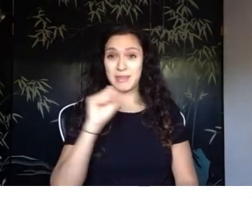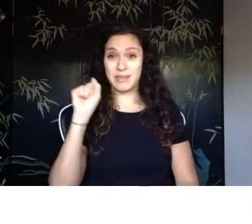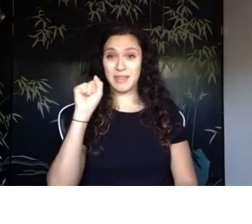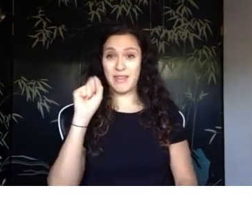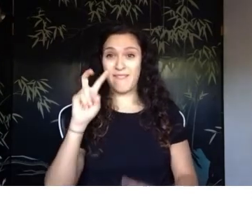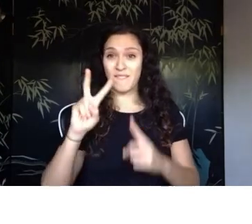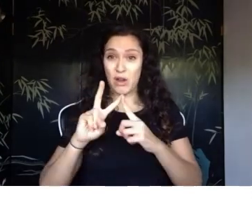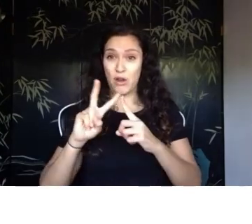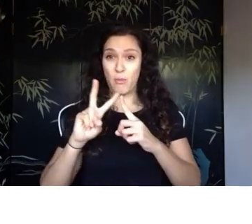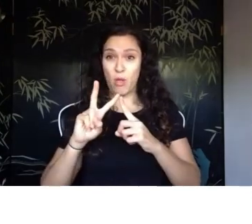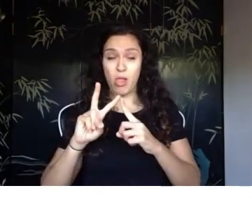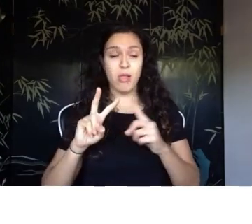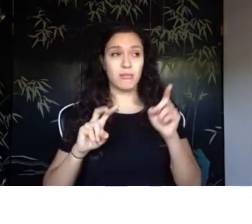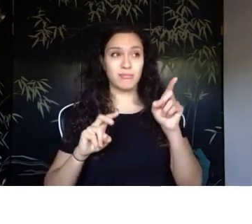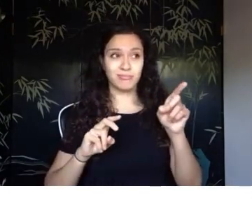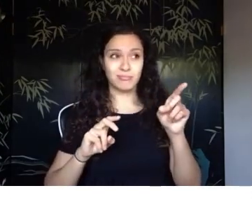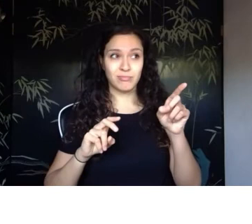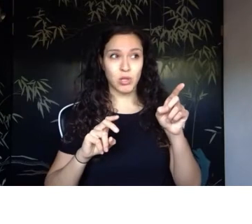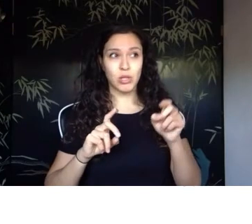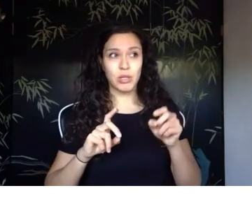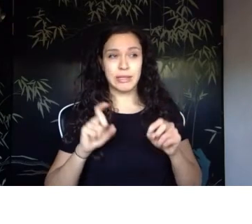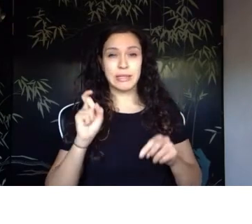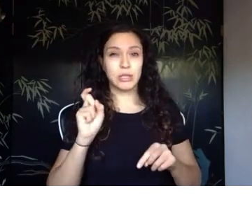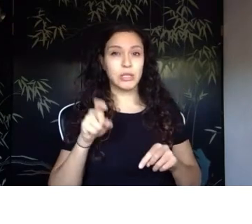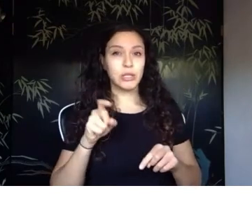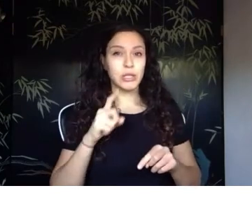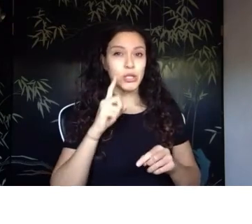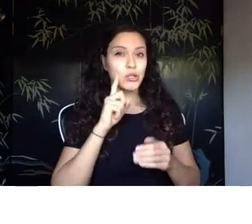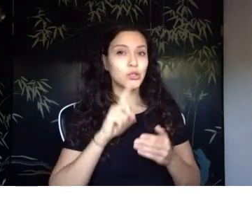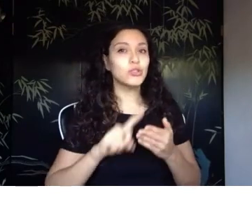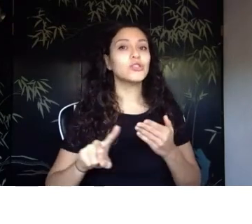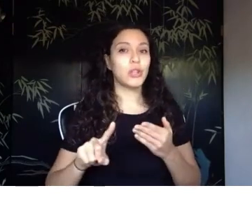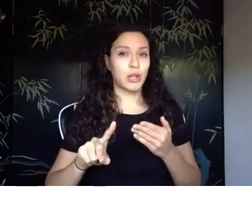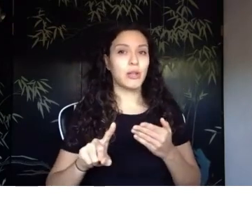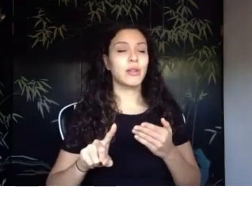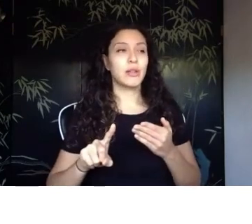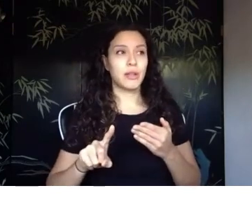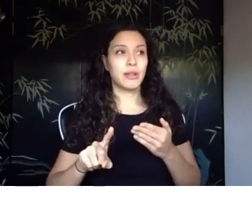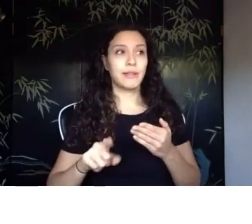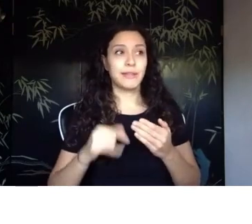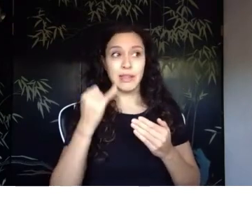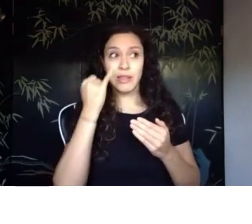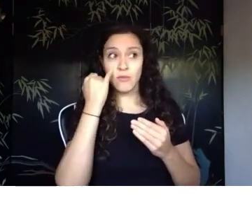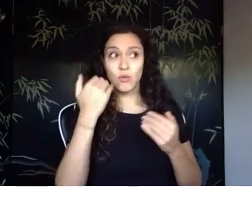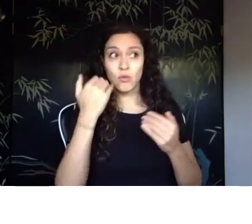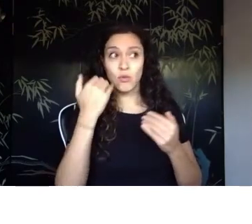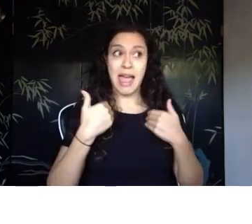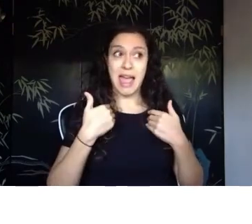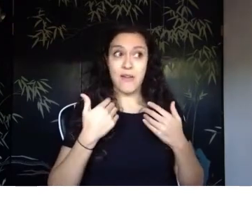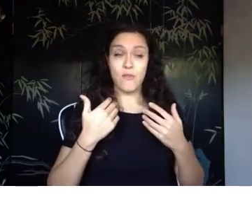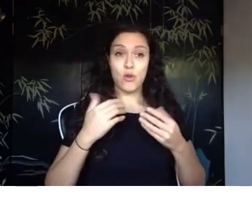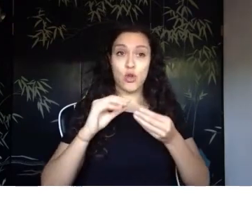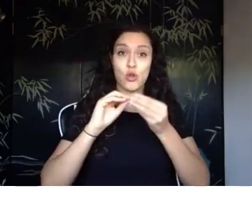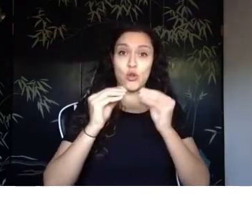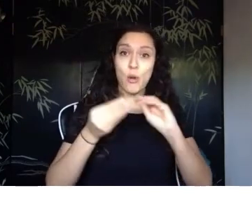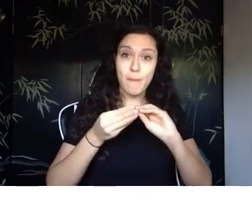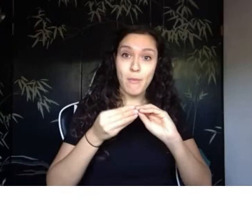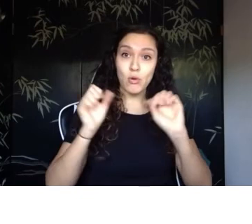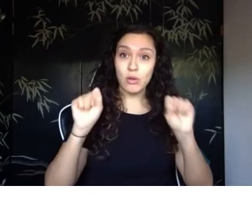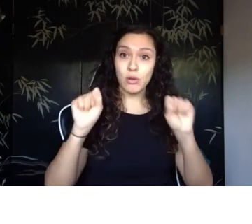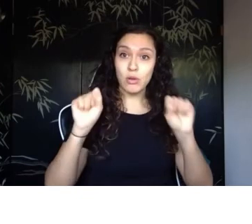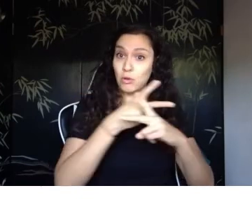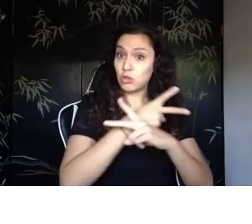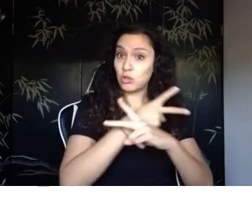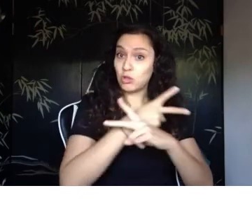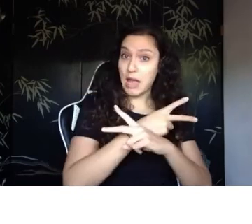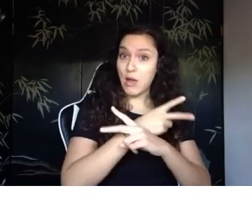when I have a problem like this and I'm trying to solve for the missing variable, always check to see if there's a number that you